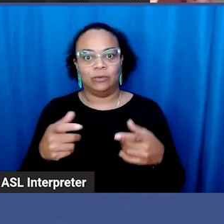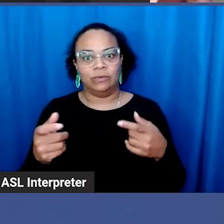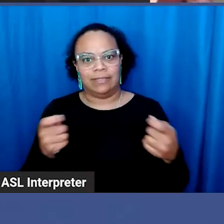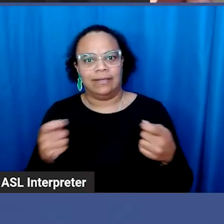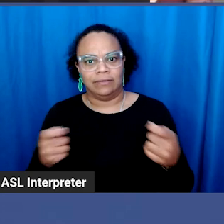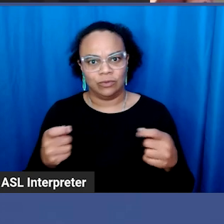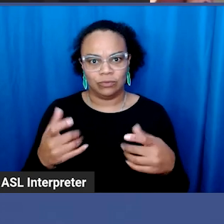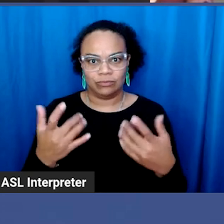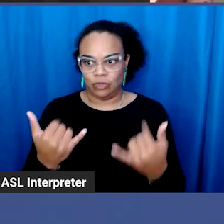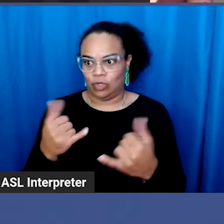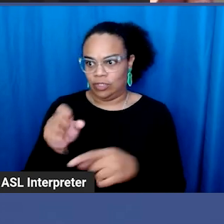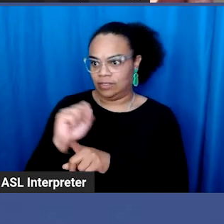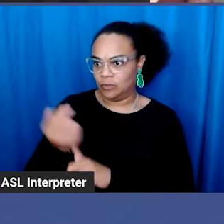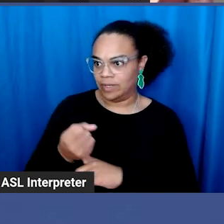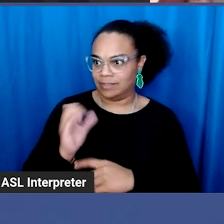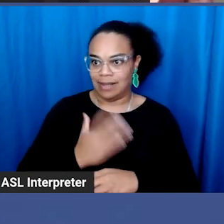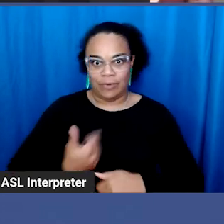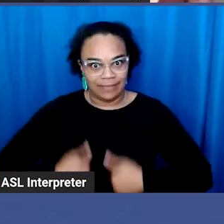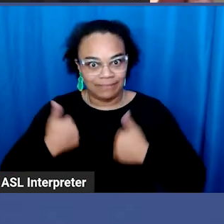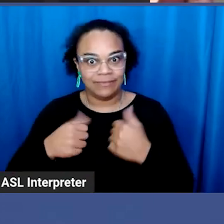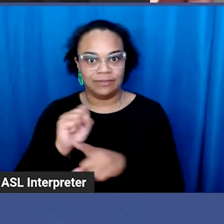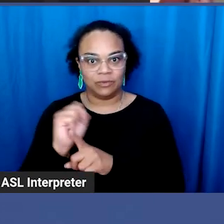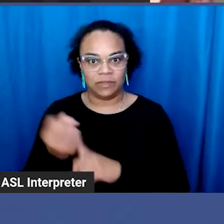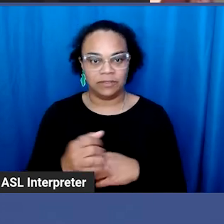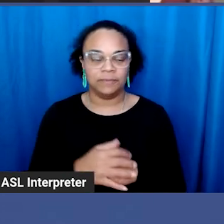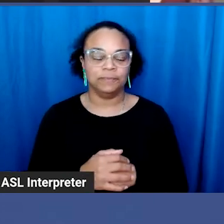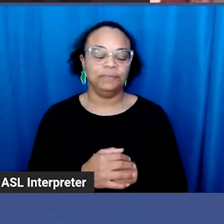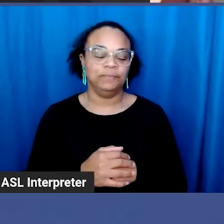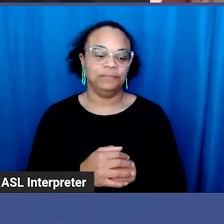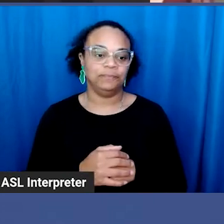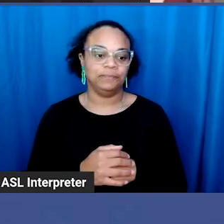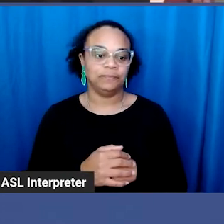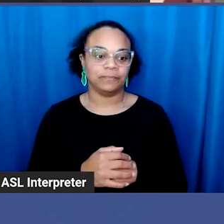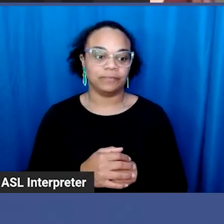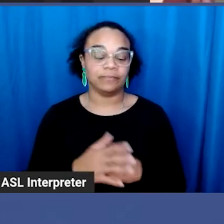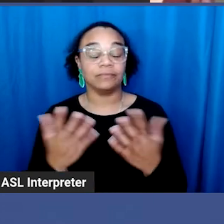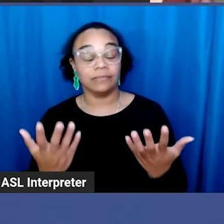situation. And trauma has, or I should say,